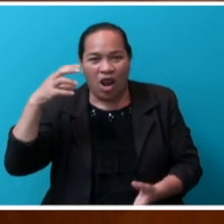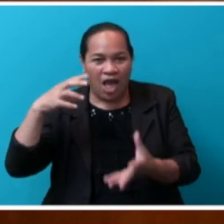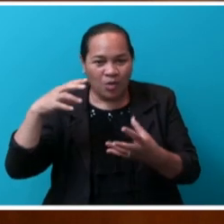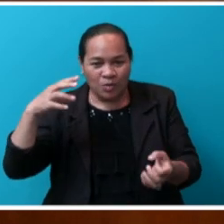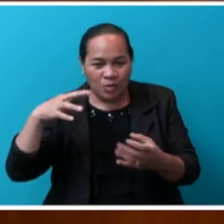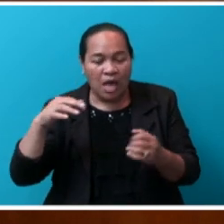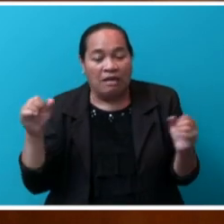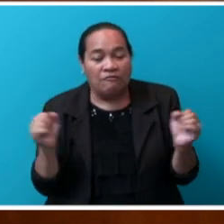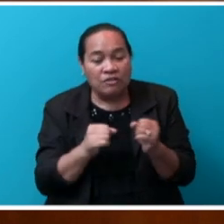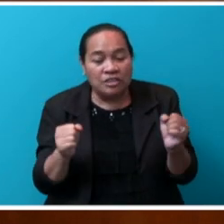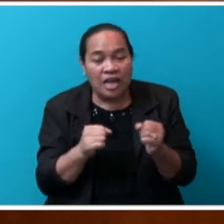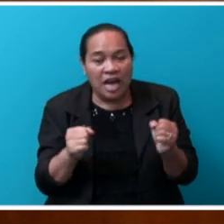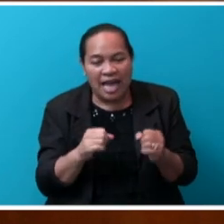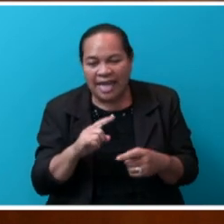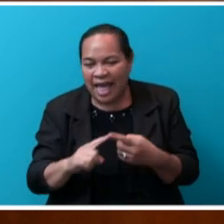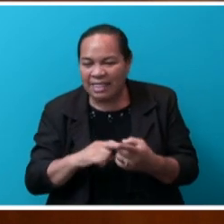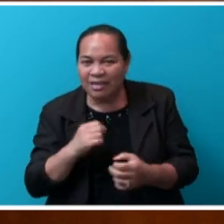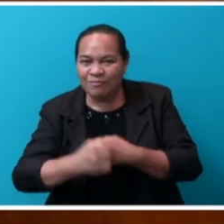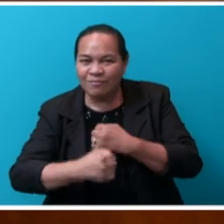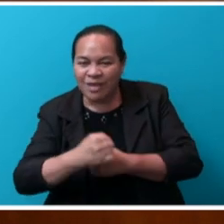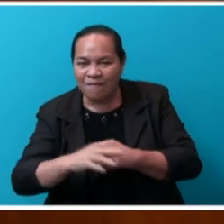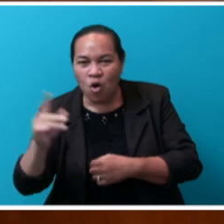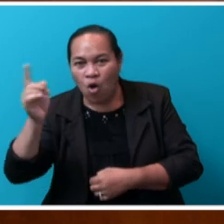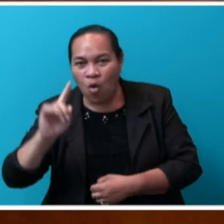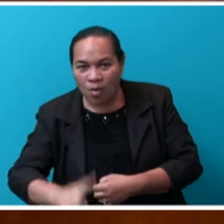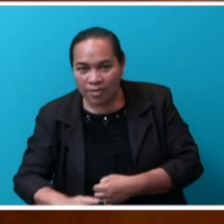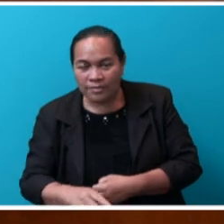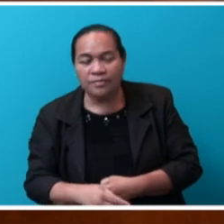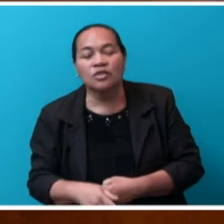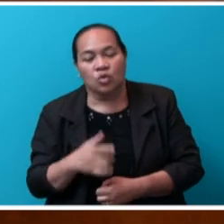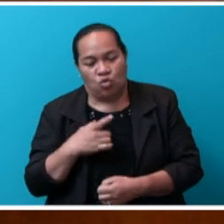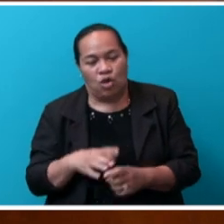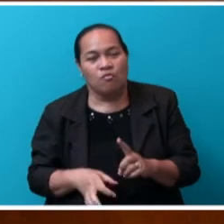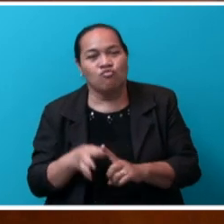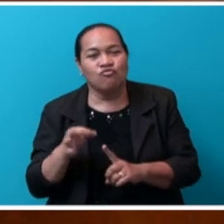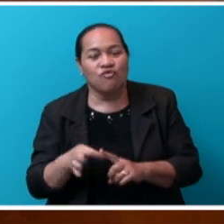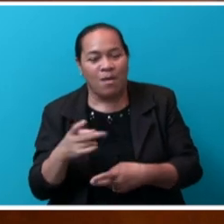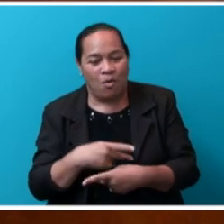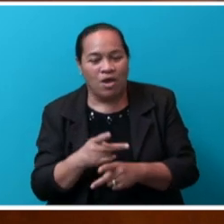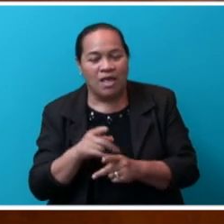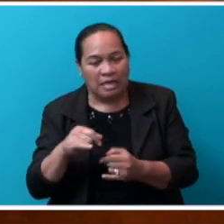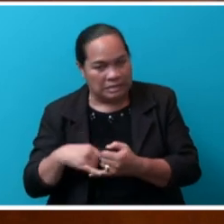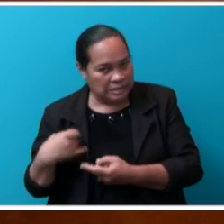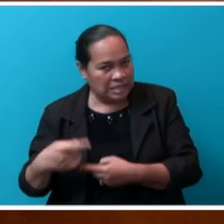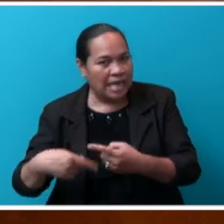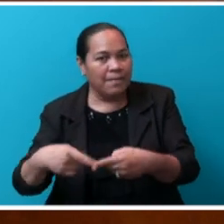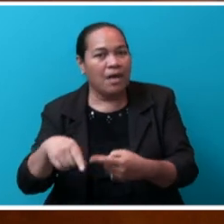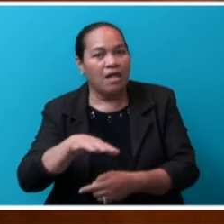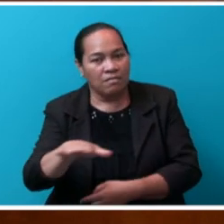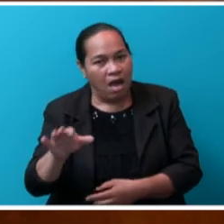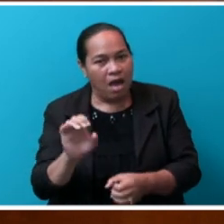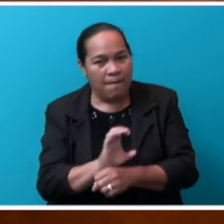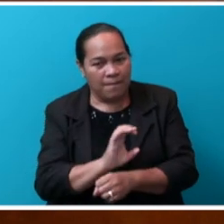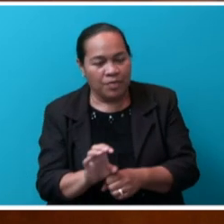standby generators, significantly improving productivity and sustainability. Likewise,